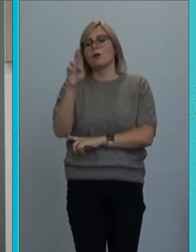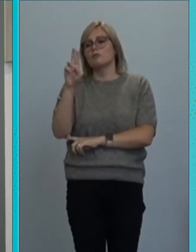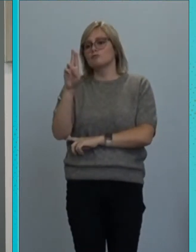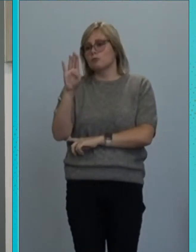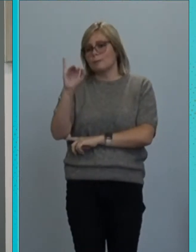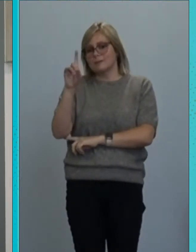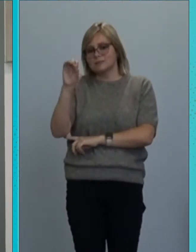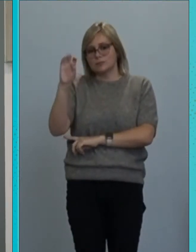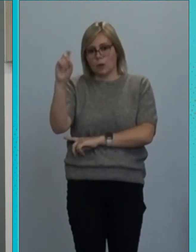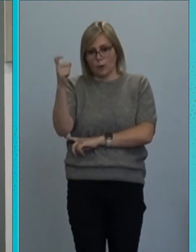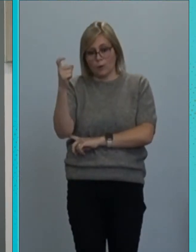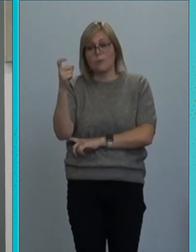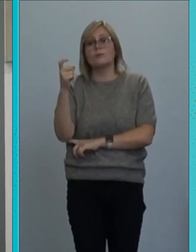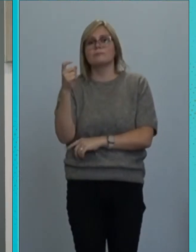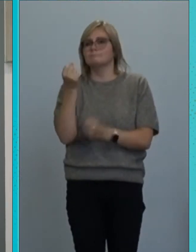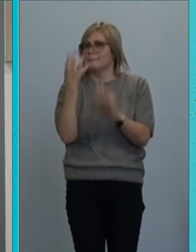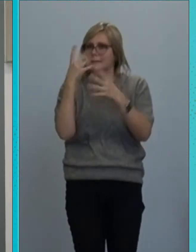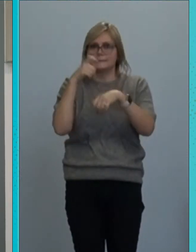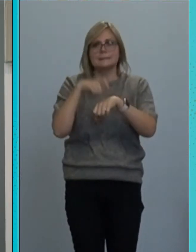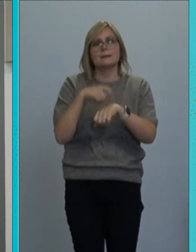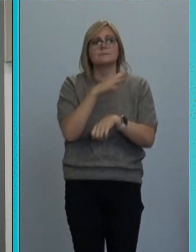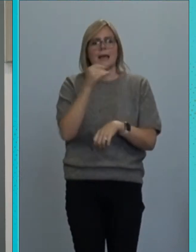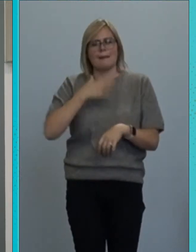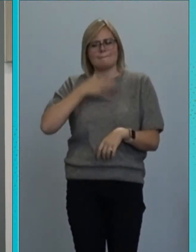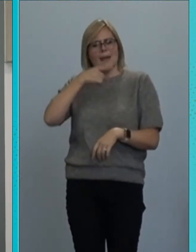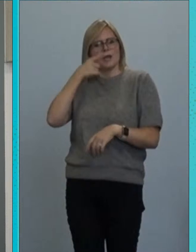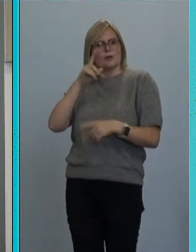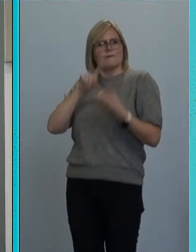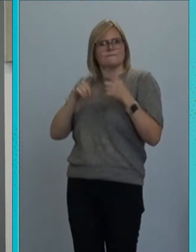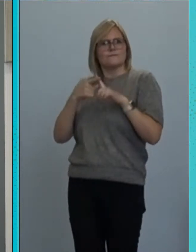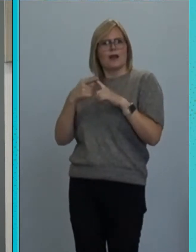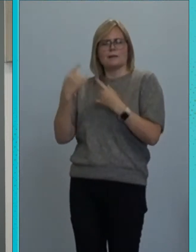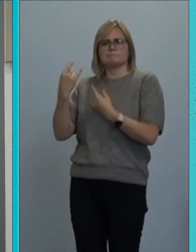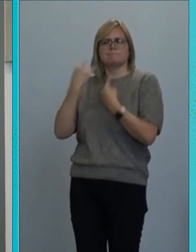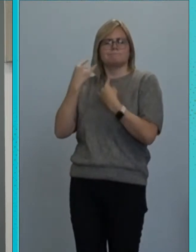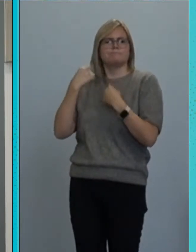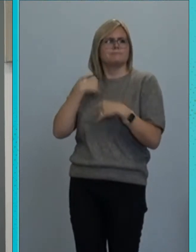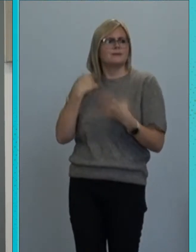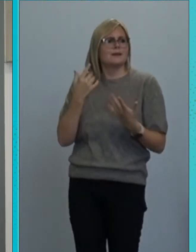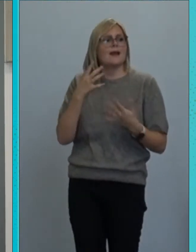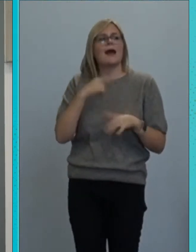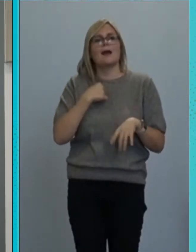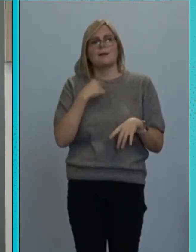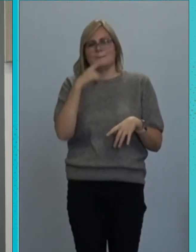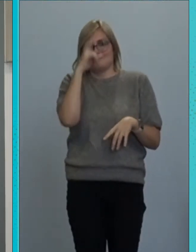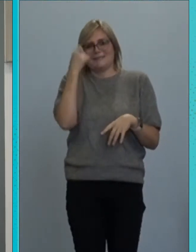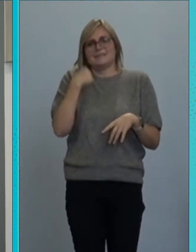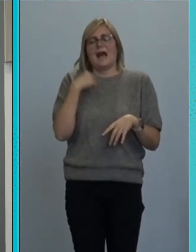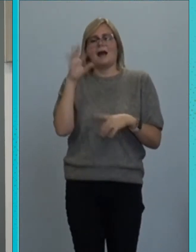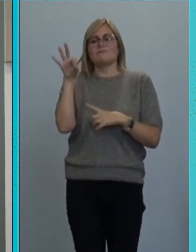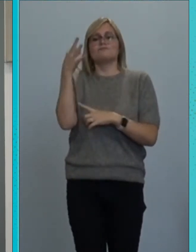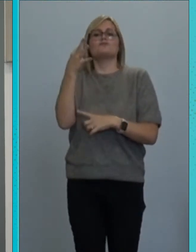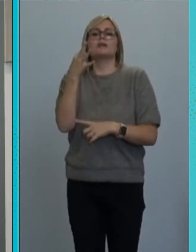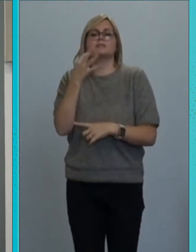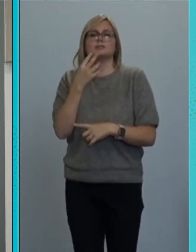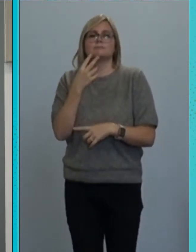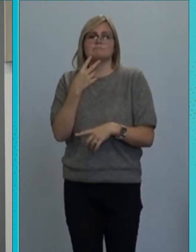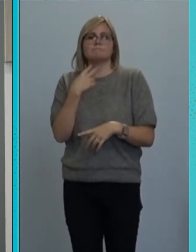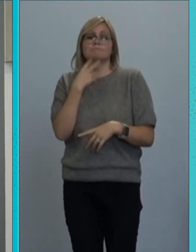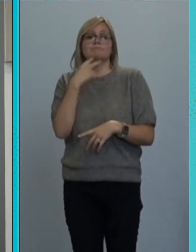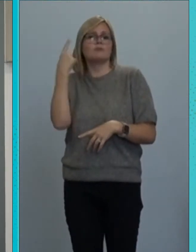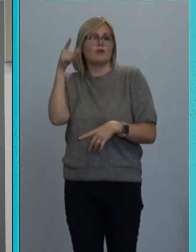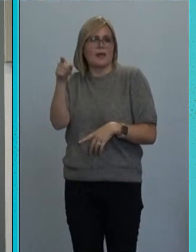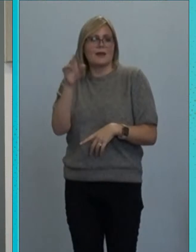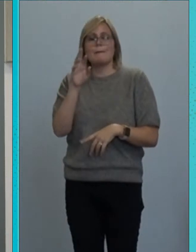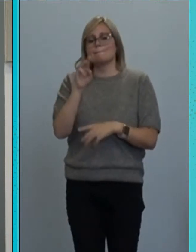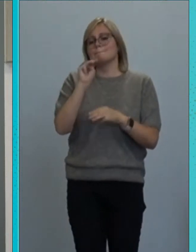my hearing friends made fun of me when I pronounced it the French way, Mount Rubidoux.